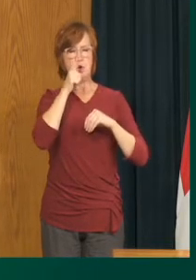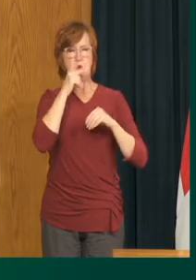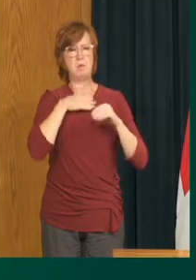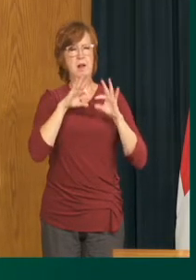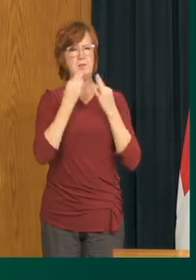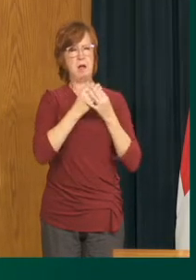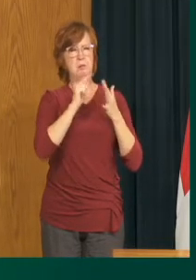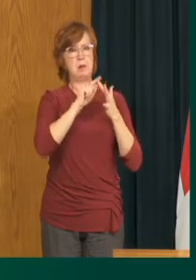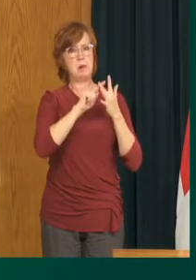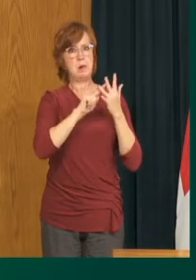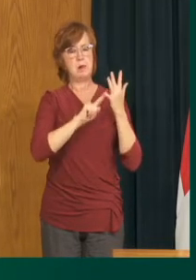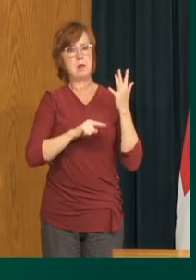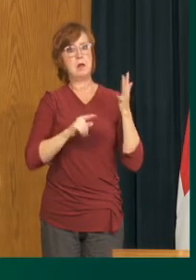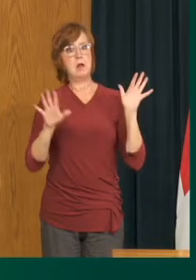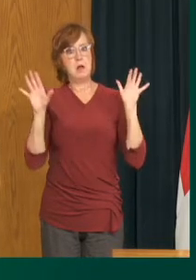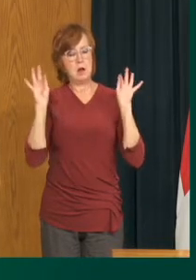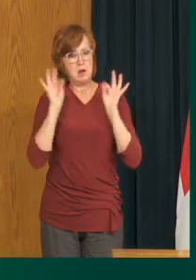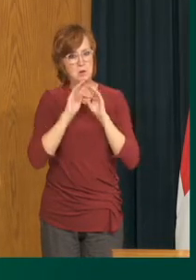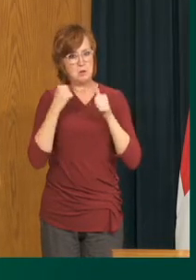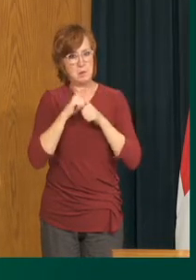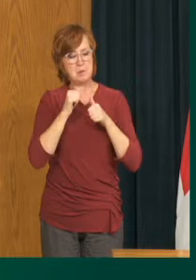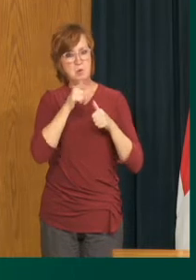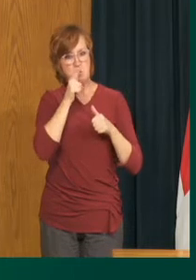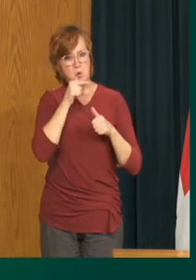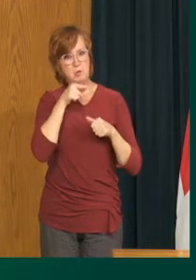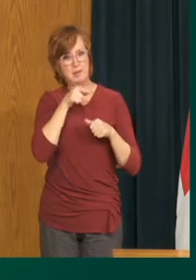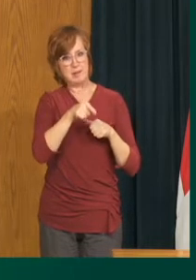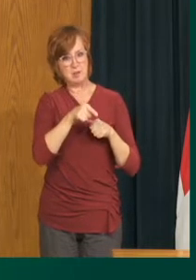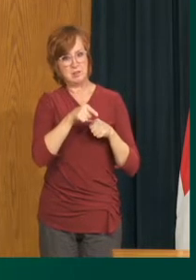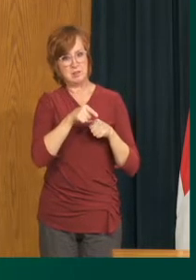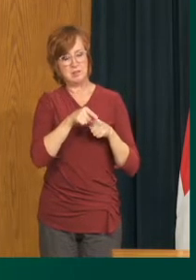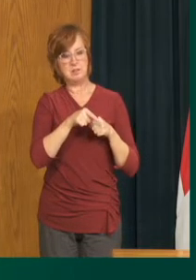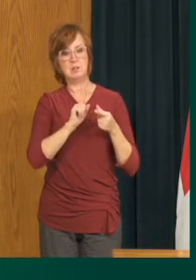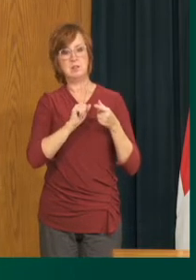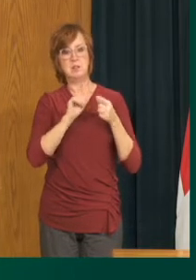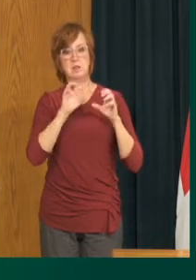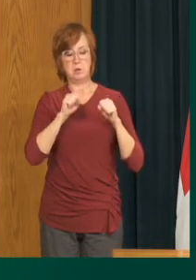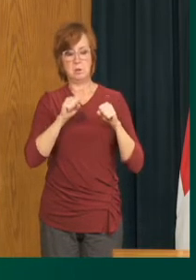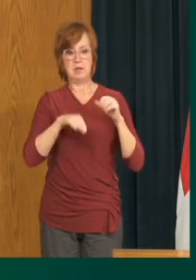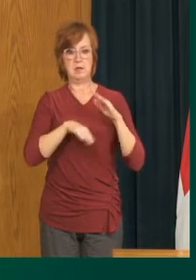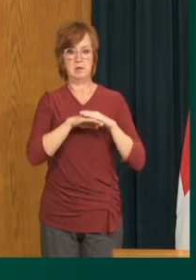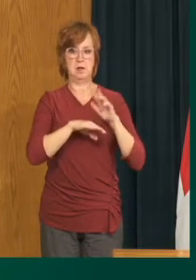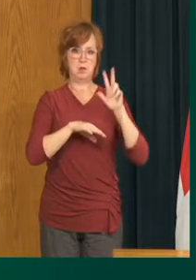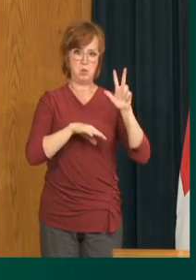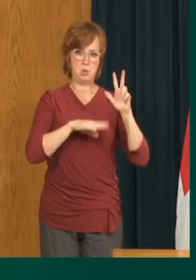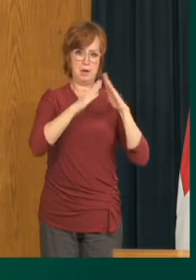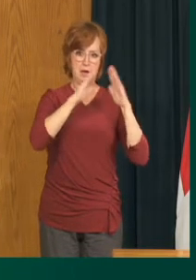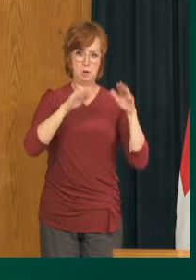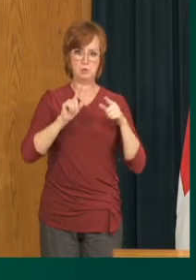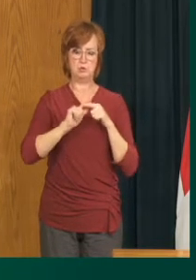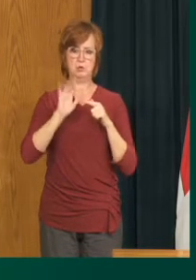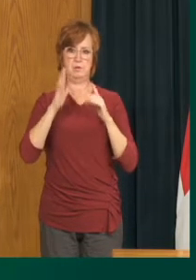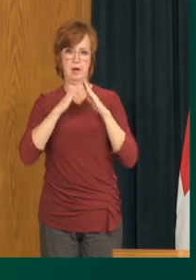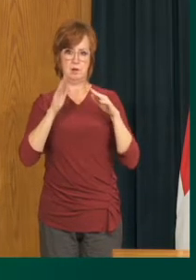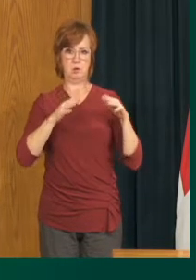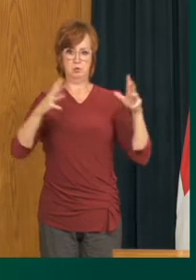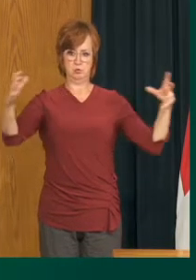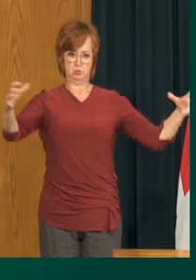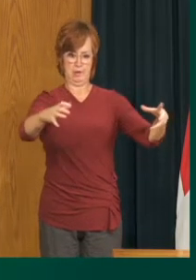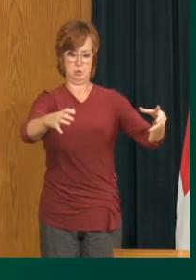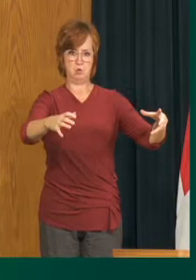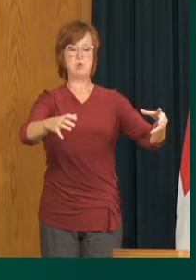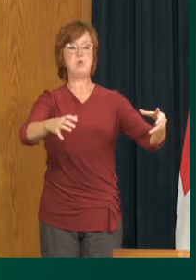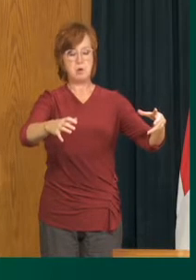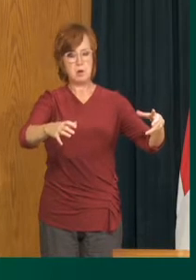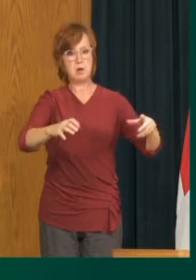us. You can meet with up to 3 to 5 households where you can be closer than 2 meters, and that's worked well for us. But if you do want to